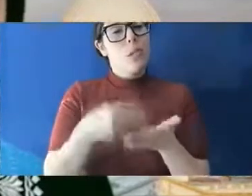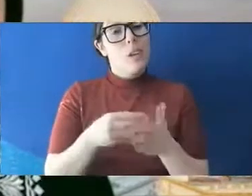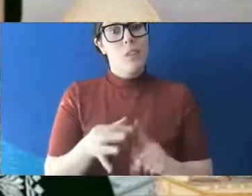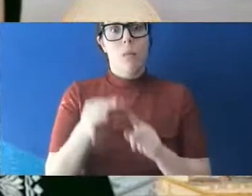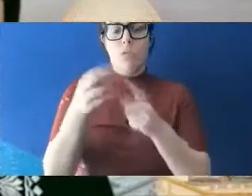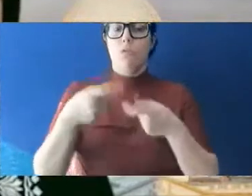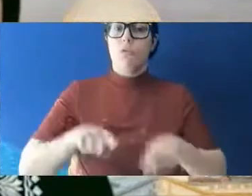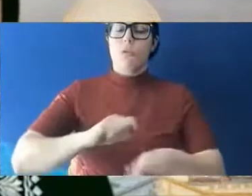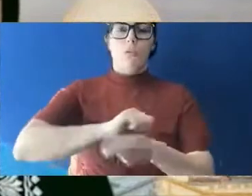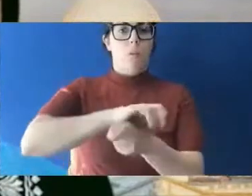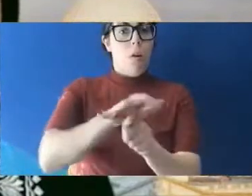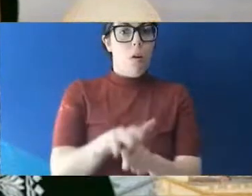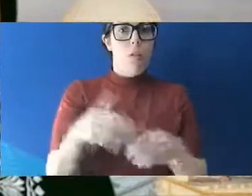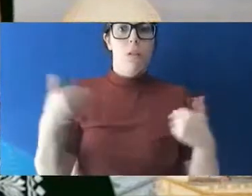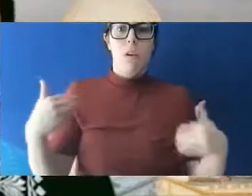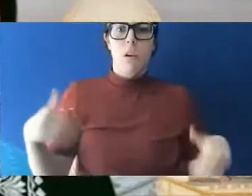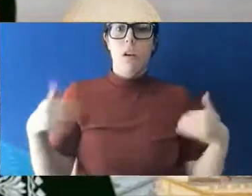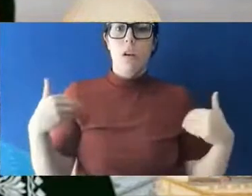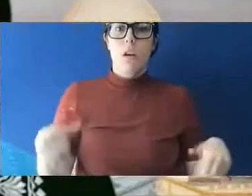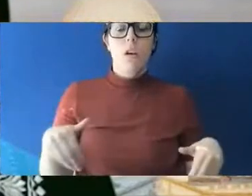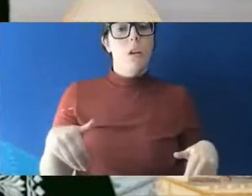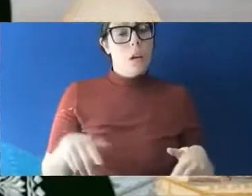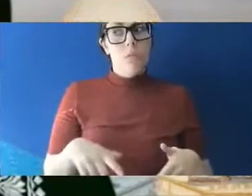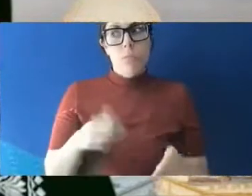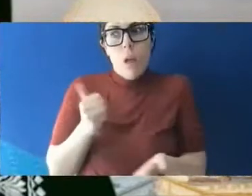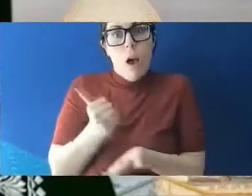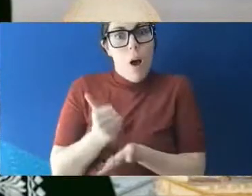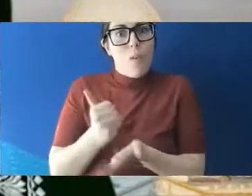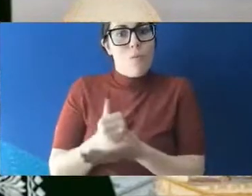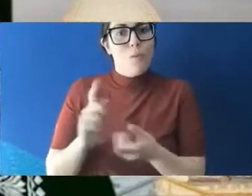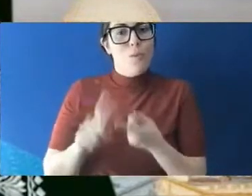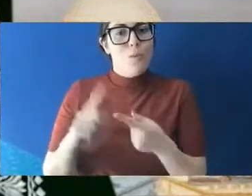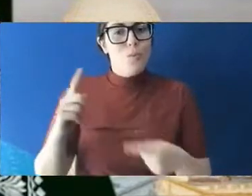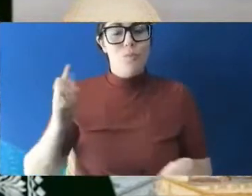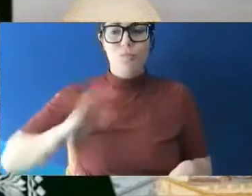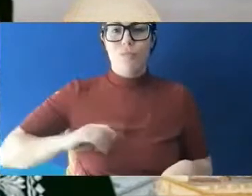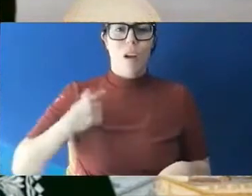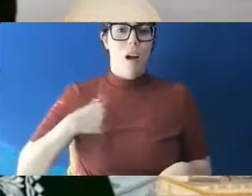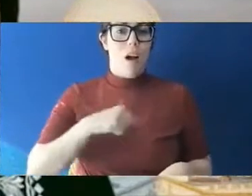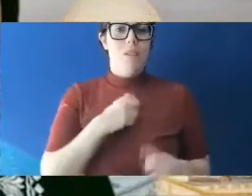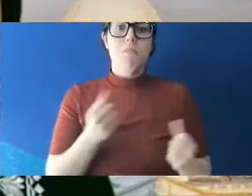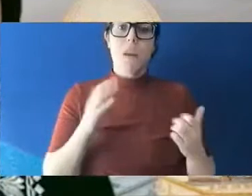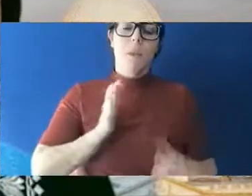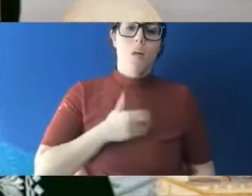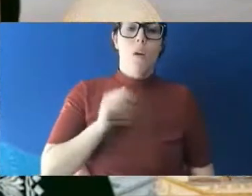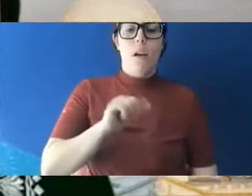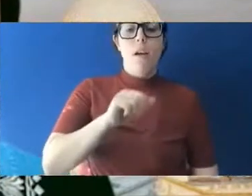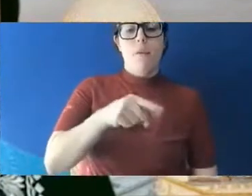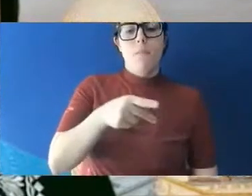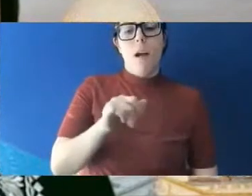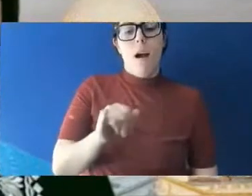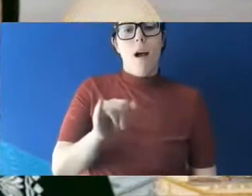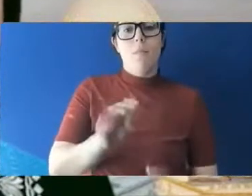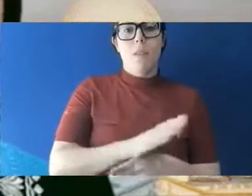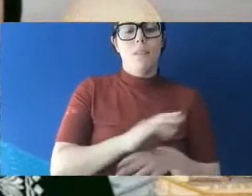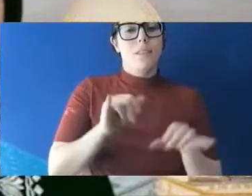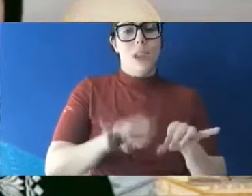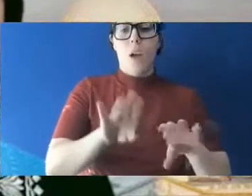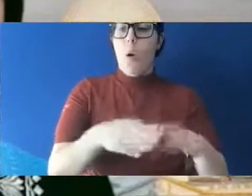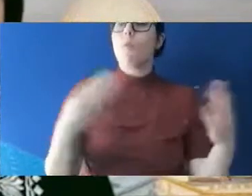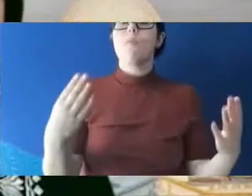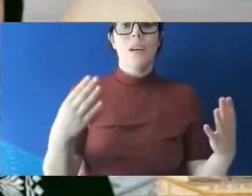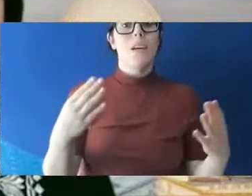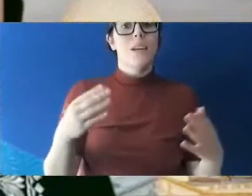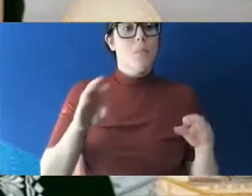the COVID pandemic, has helped many AAPI businesses remain open, pay